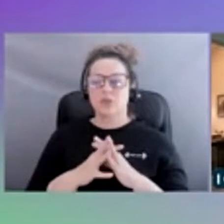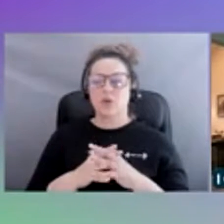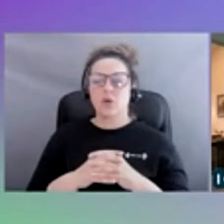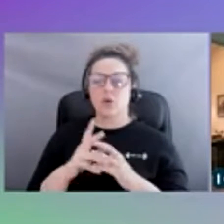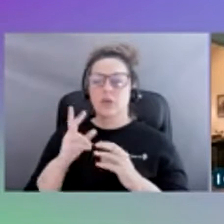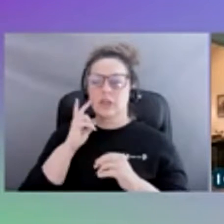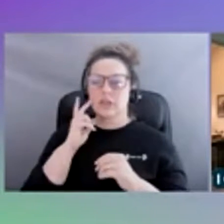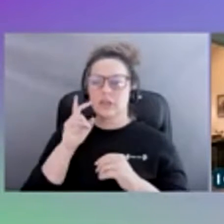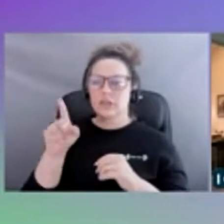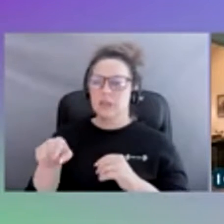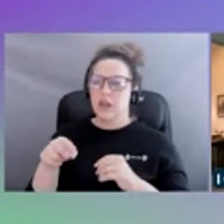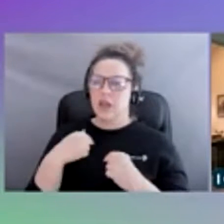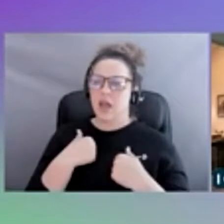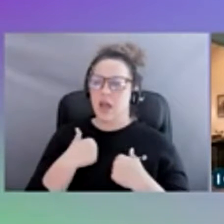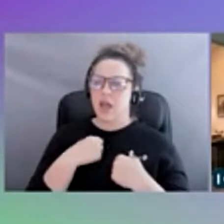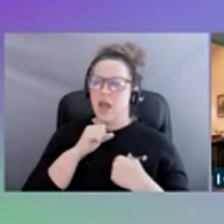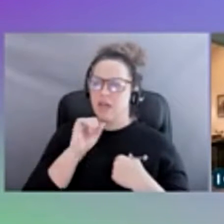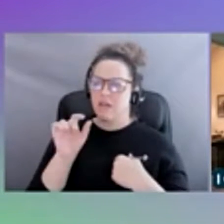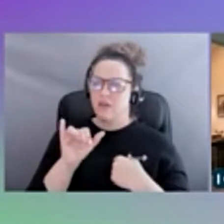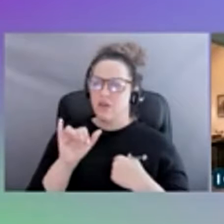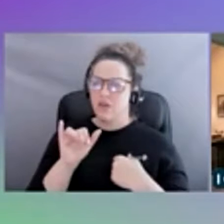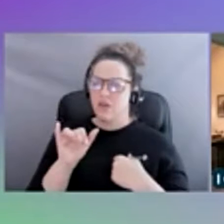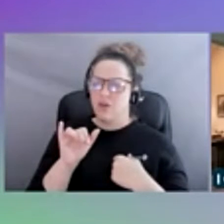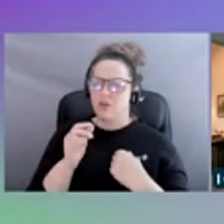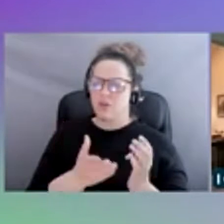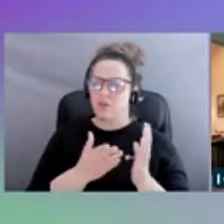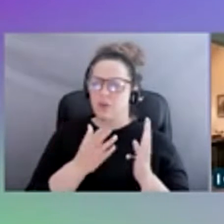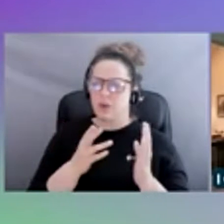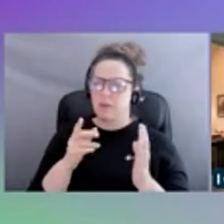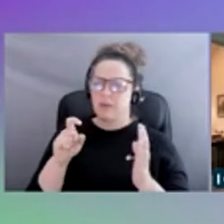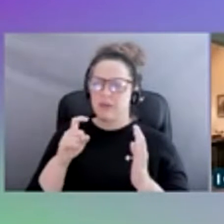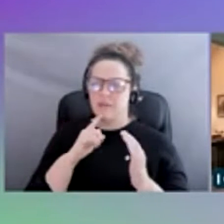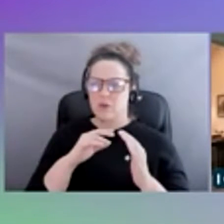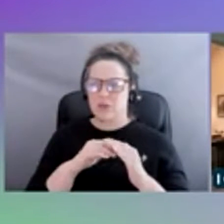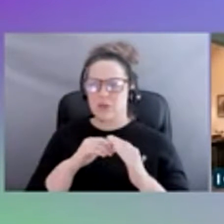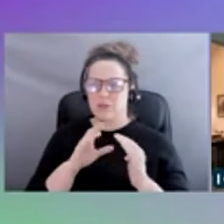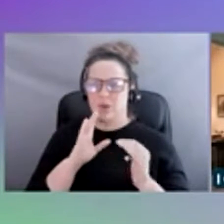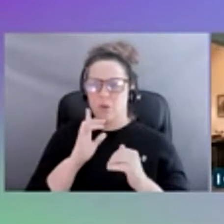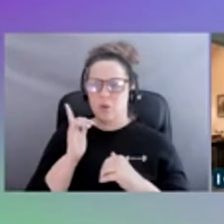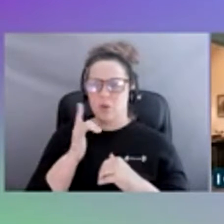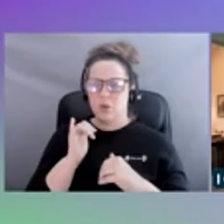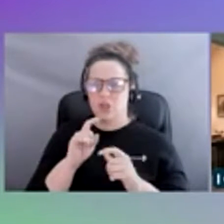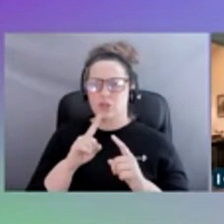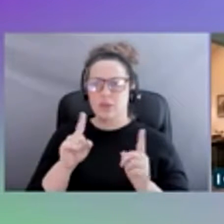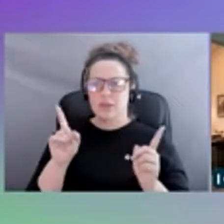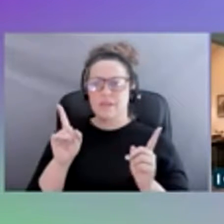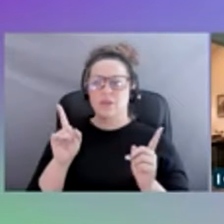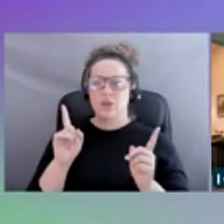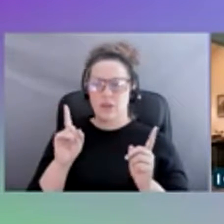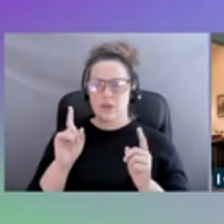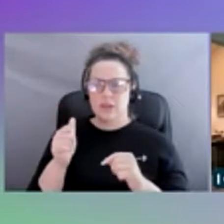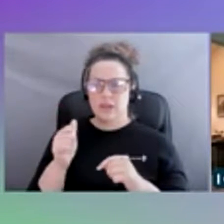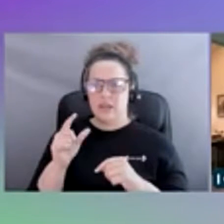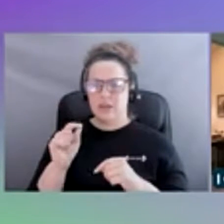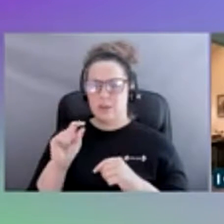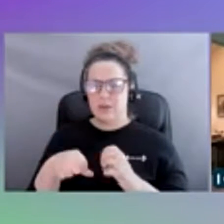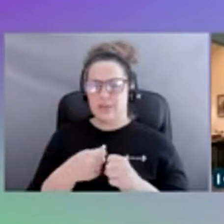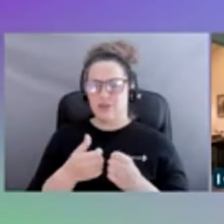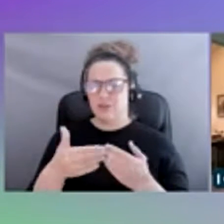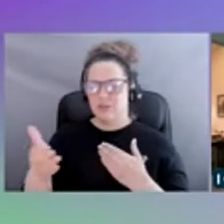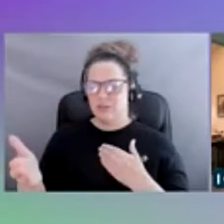see. I love to also bring up the fact that the need for accessibility is going to look so different in 10 or 20 years